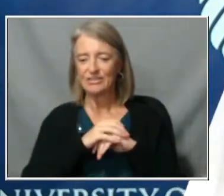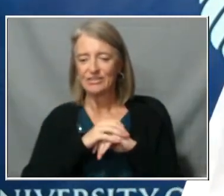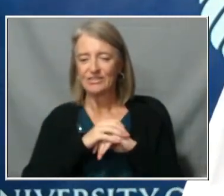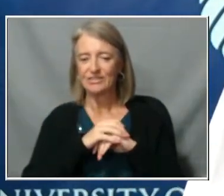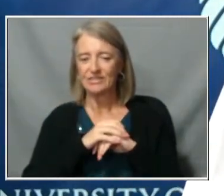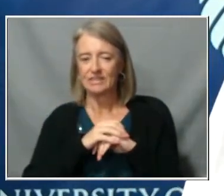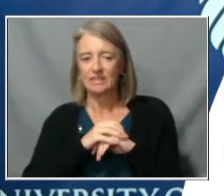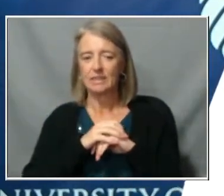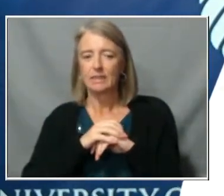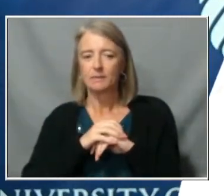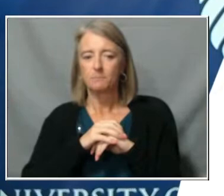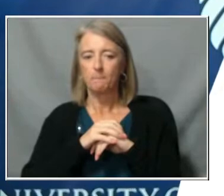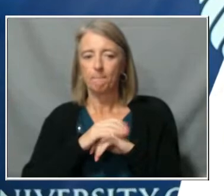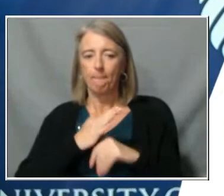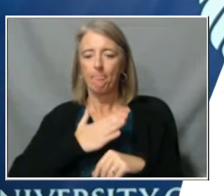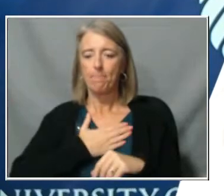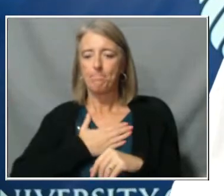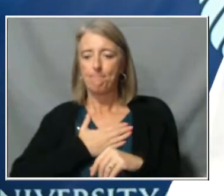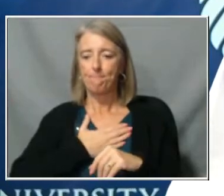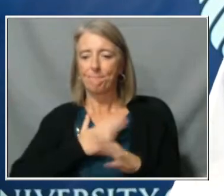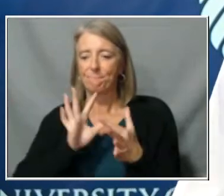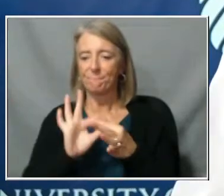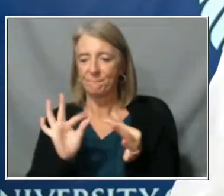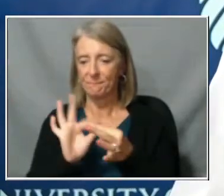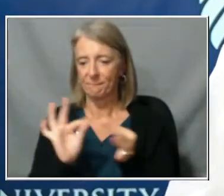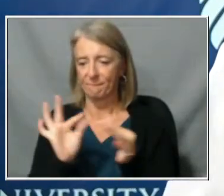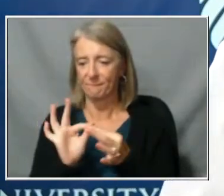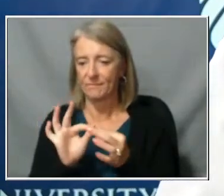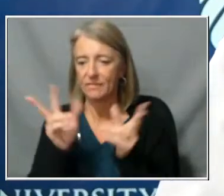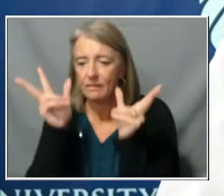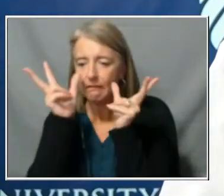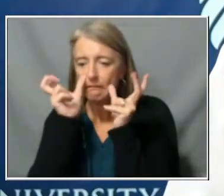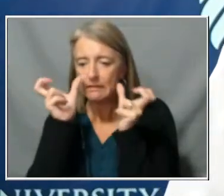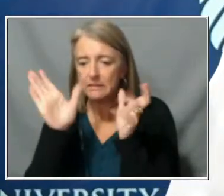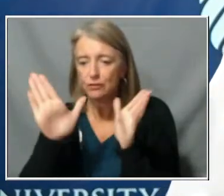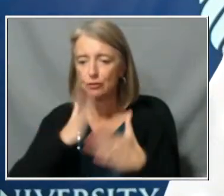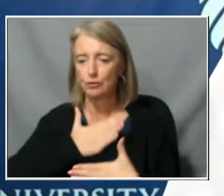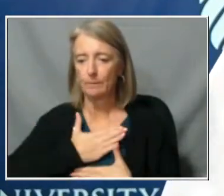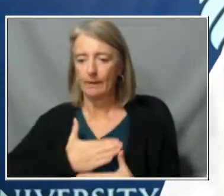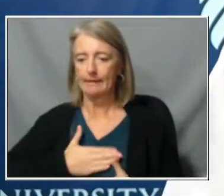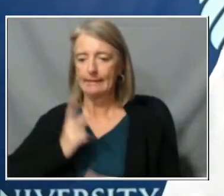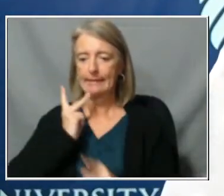through. My takeaway is really listen to your body and keep it